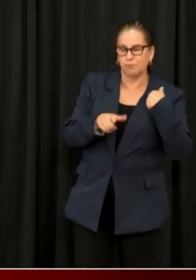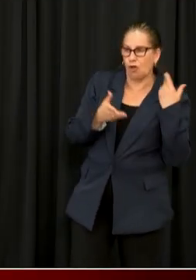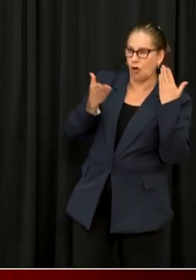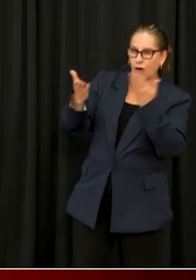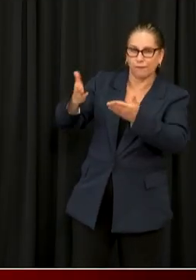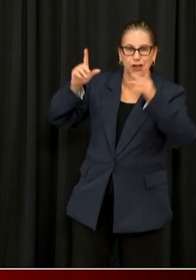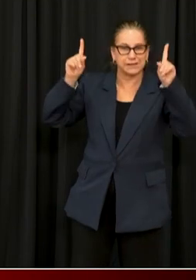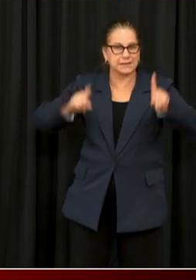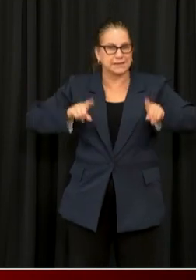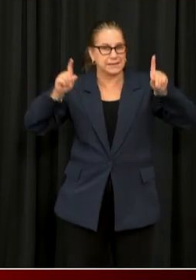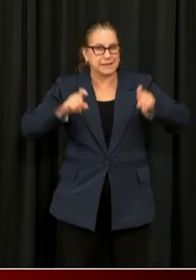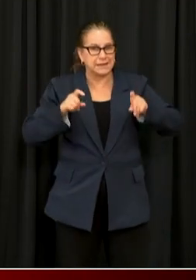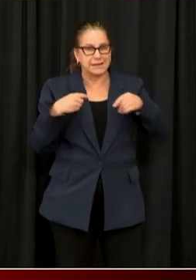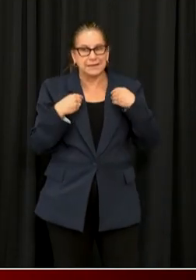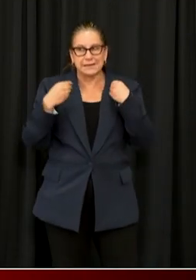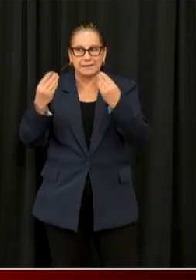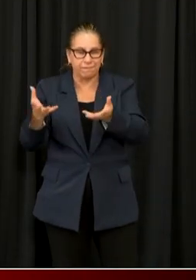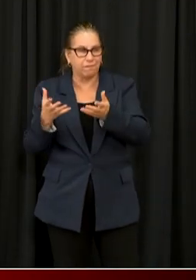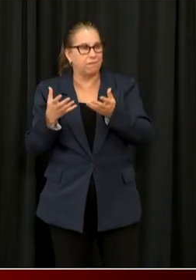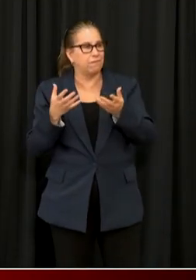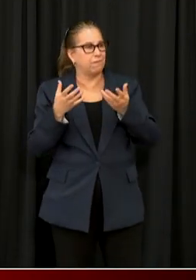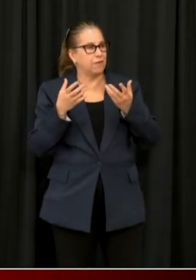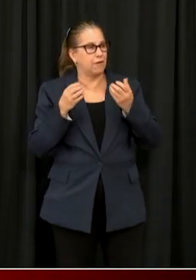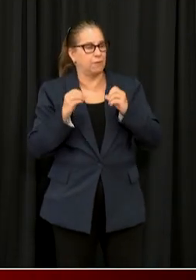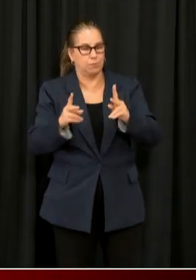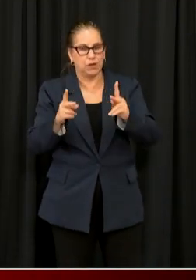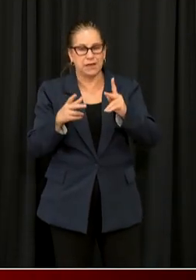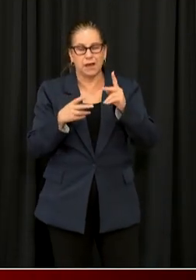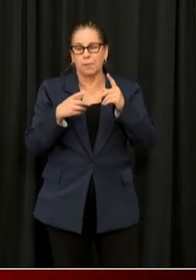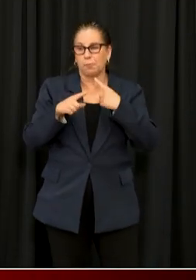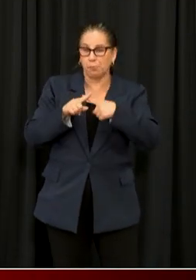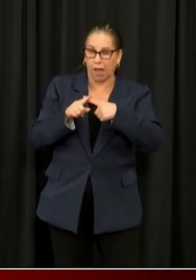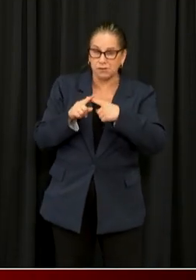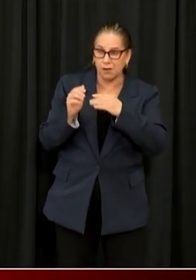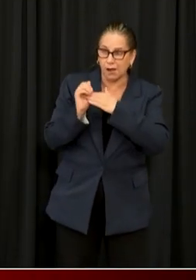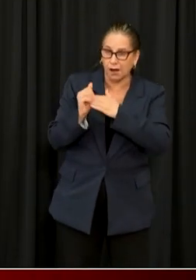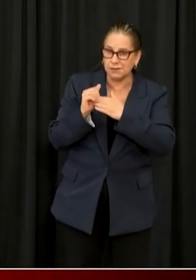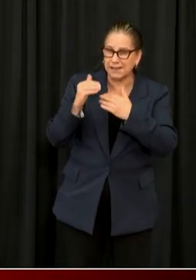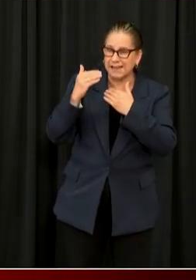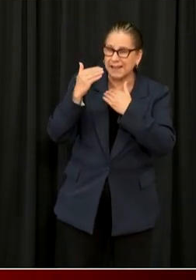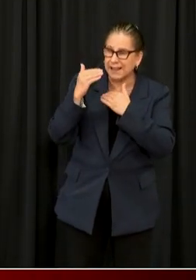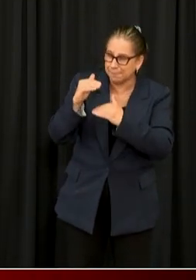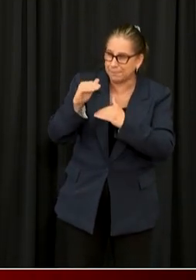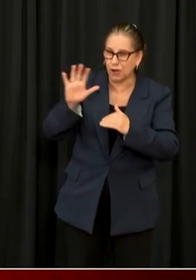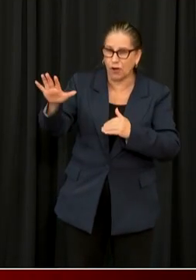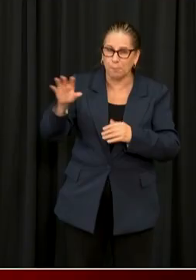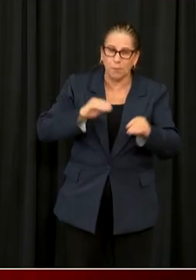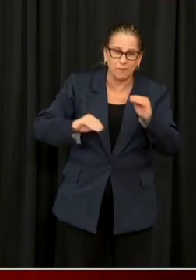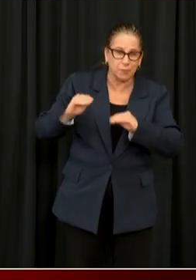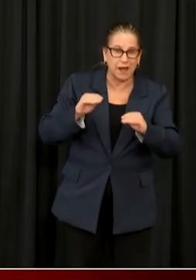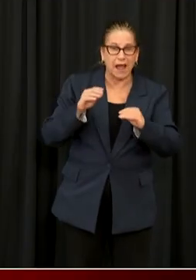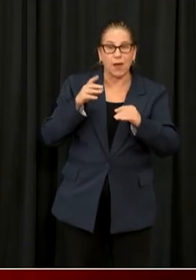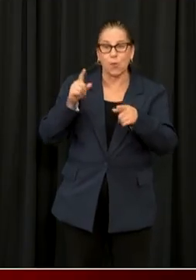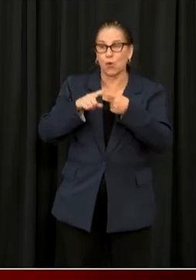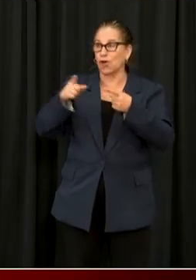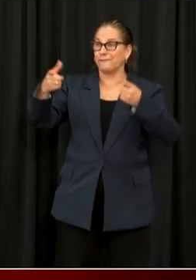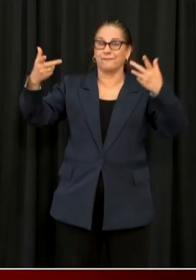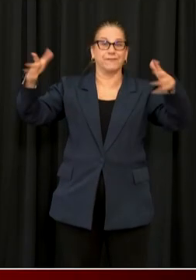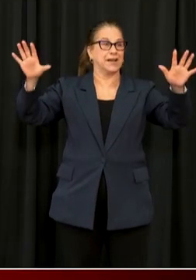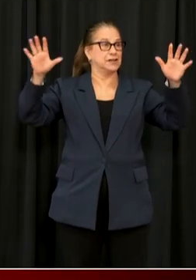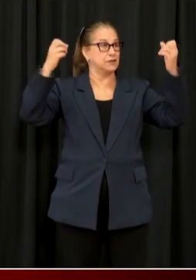them guidance as to how they can restrict their movements after having exercised their First Amendment